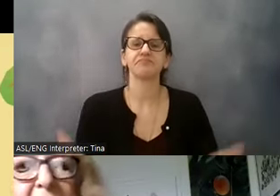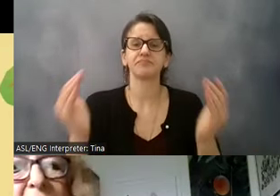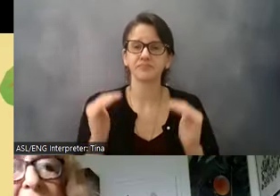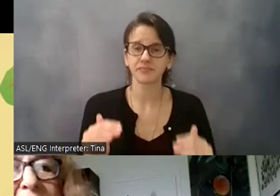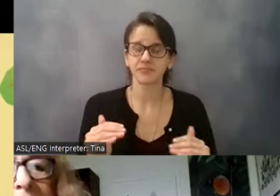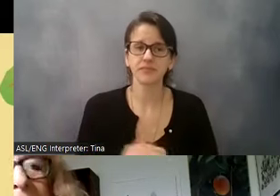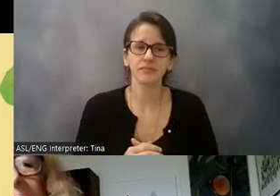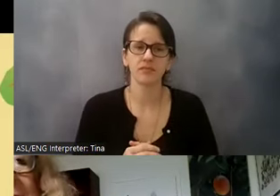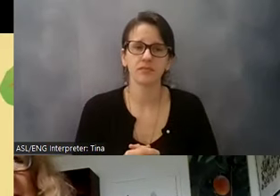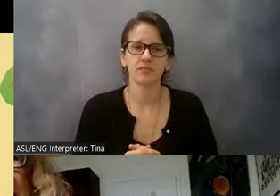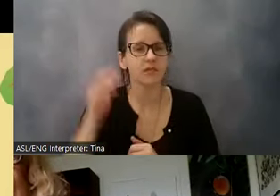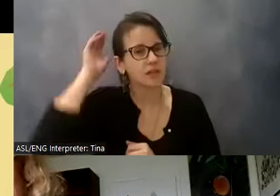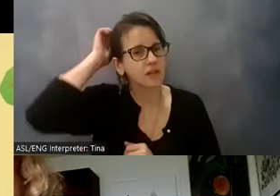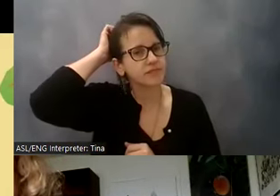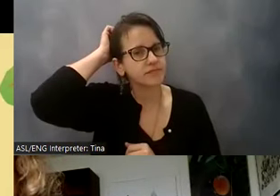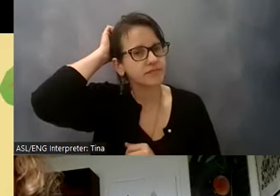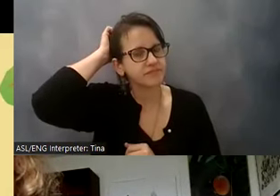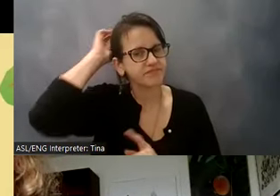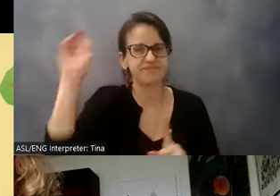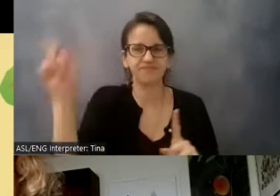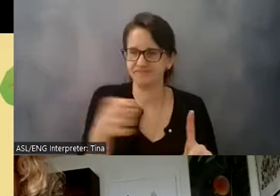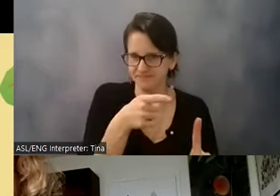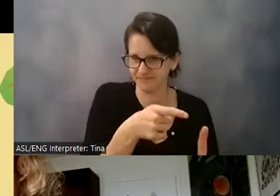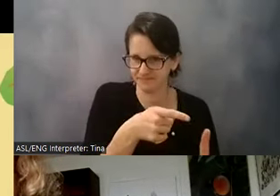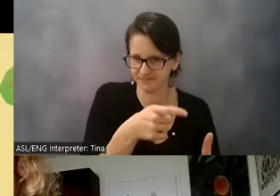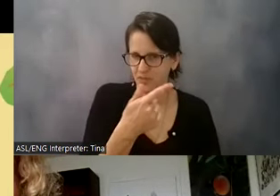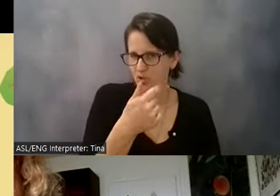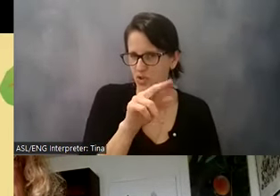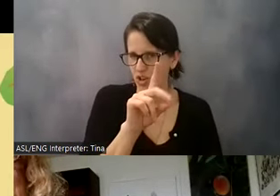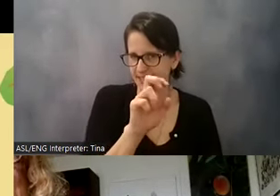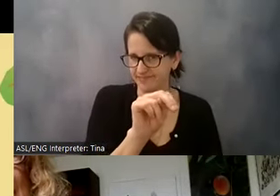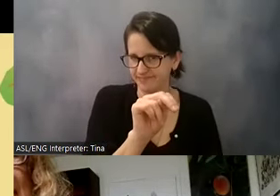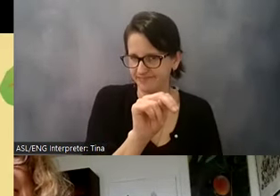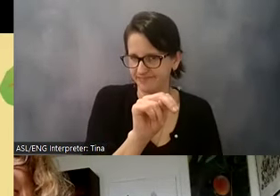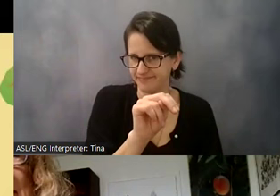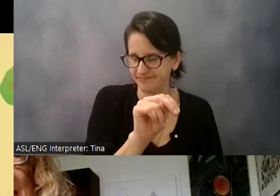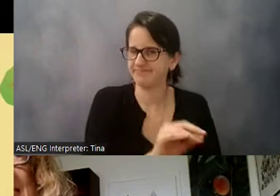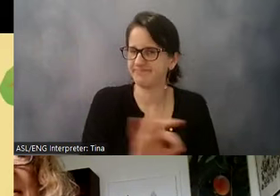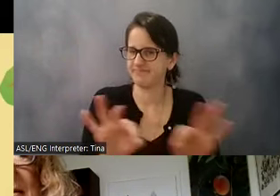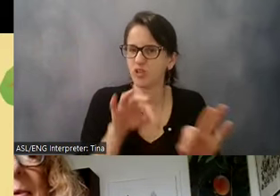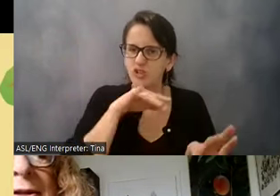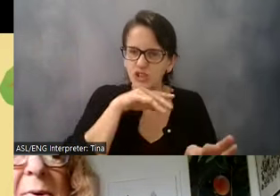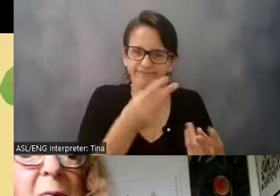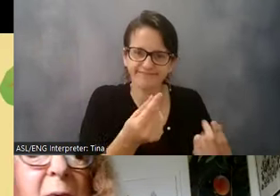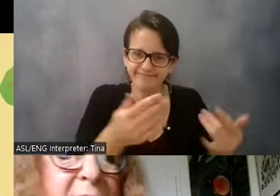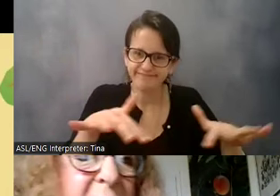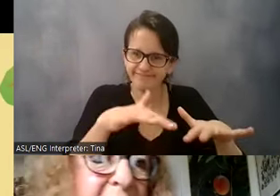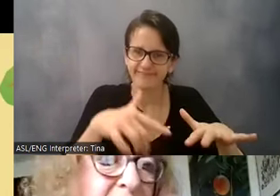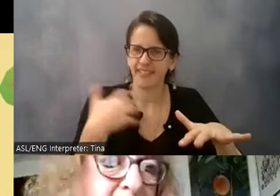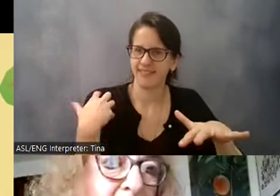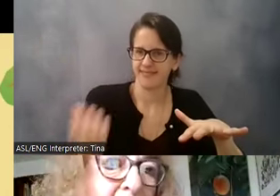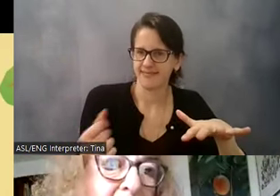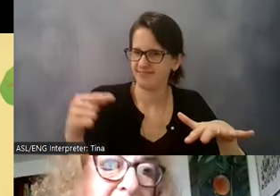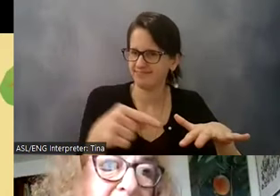So let's get back to the garden. Healthy soil. Healthy soil makes healthy plants. Well, what is